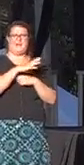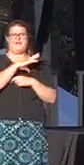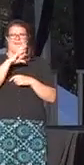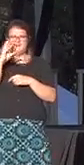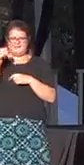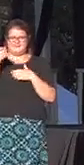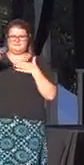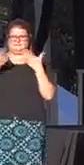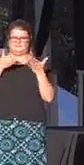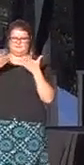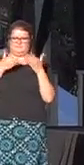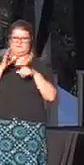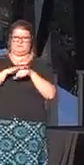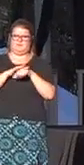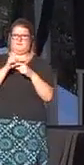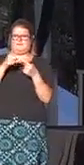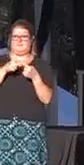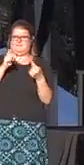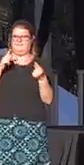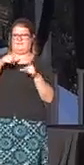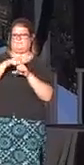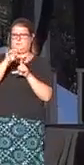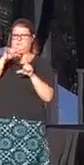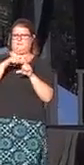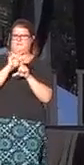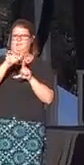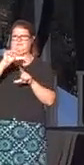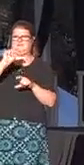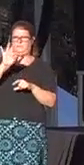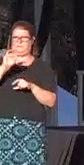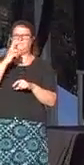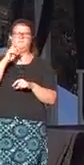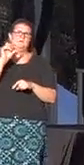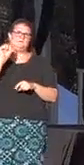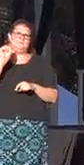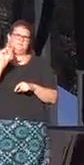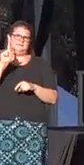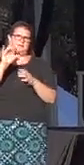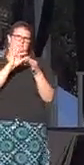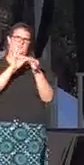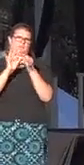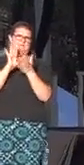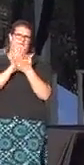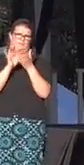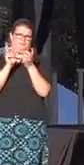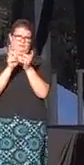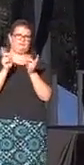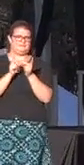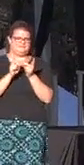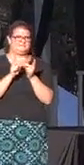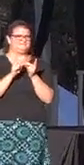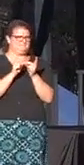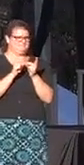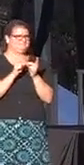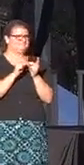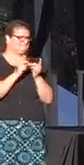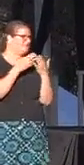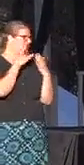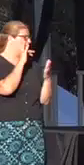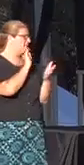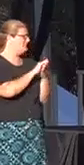and serving on the anti-bullying task force of the San Diego Unified School District. Thank you for